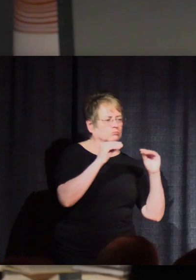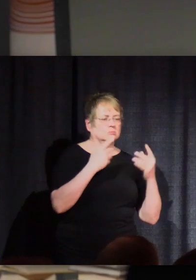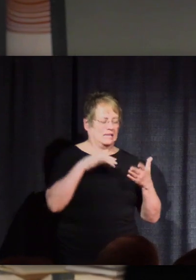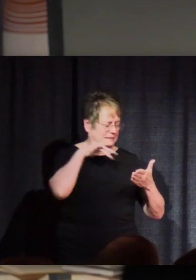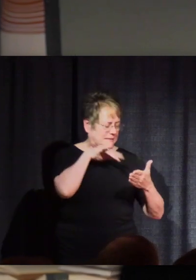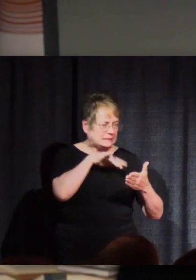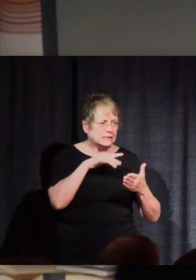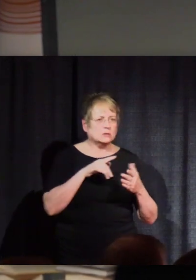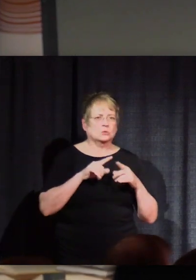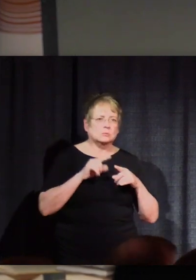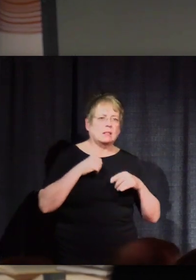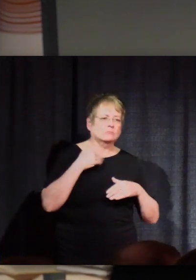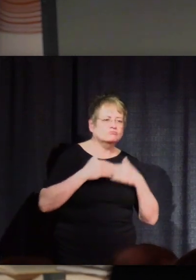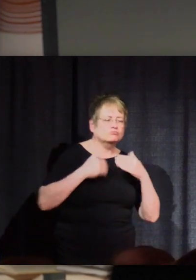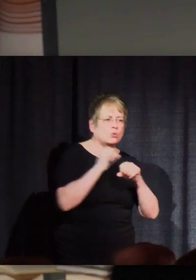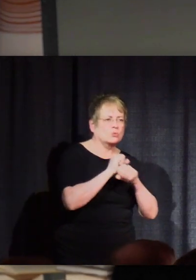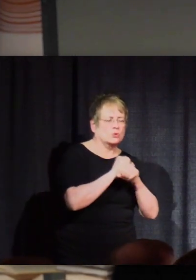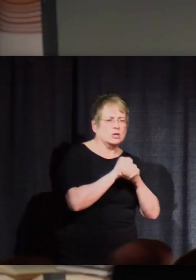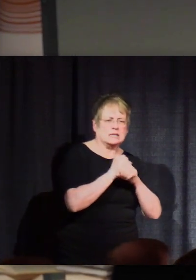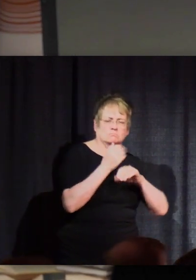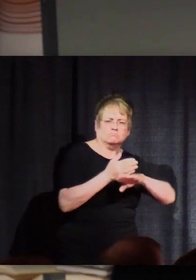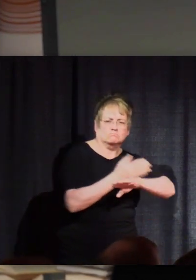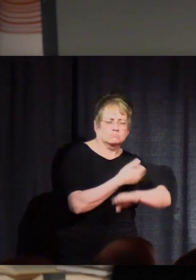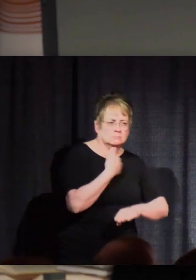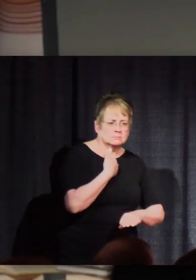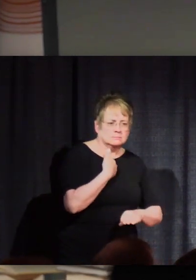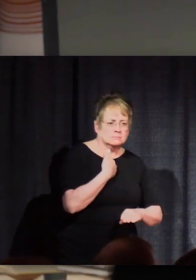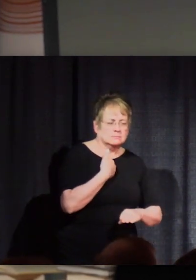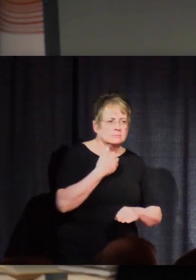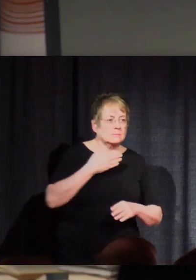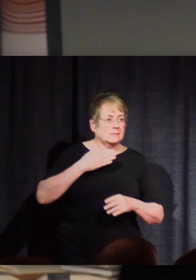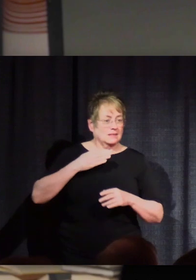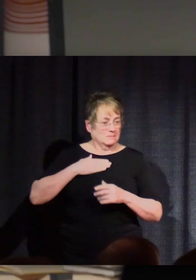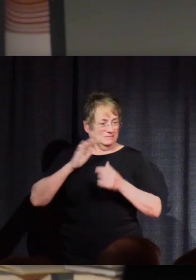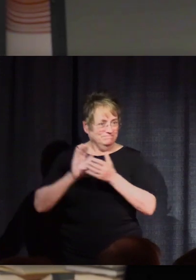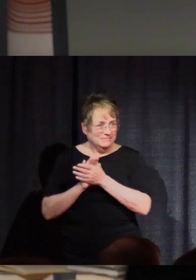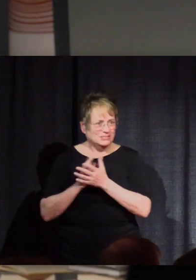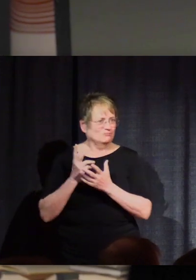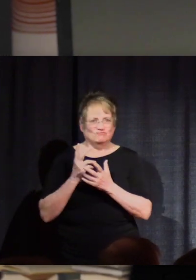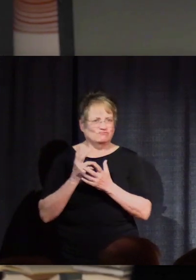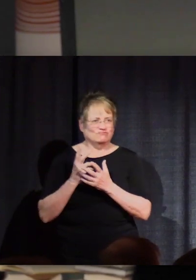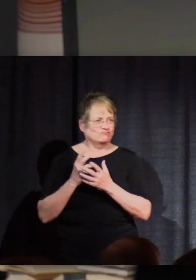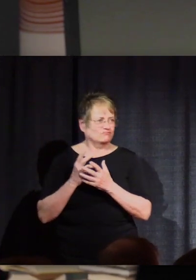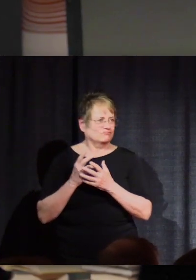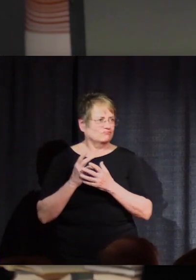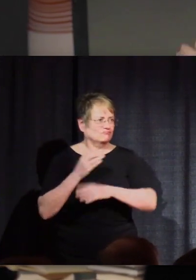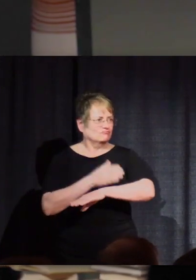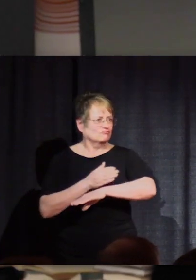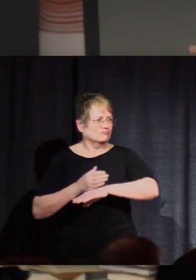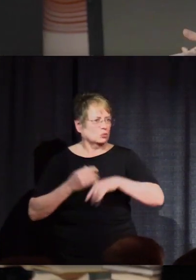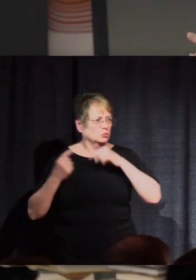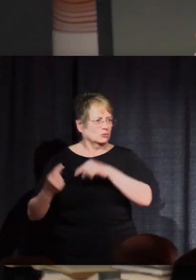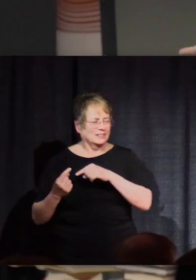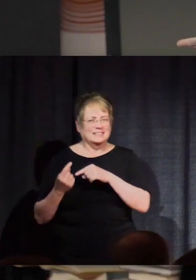And as I was working my way out of this hole, my relationship was falling into one. Anything